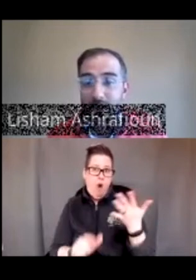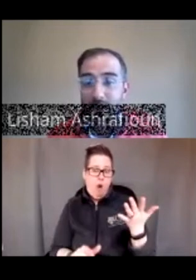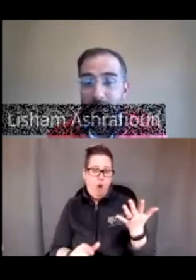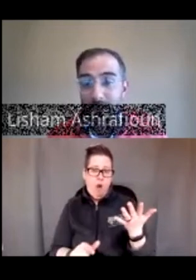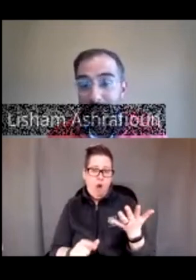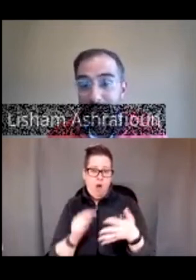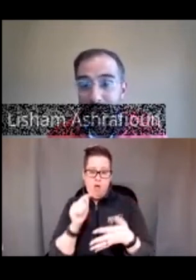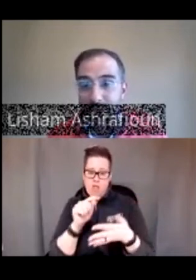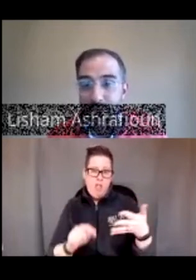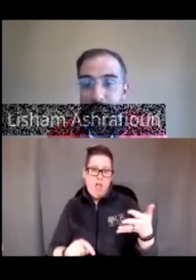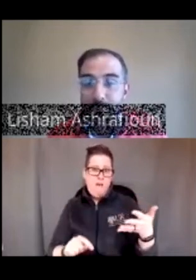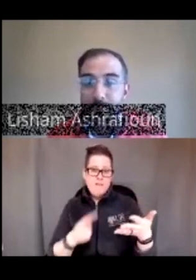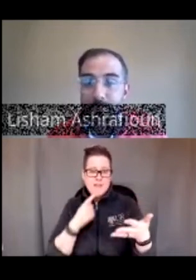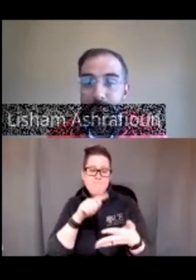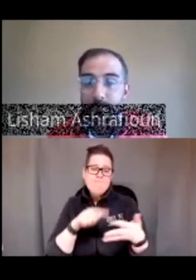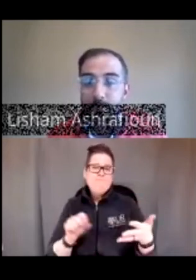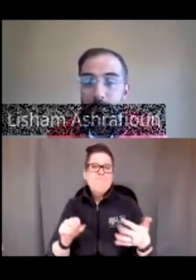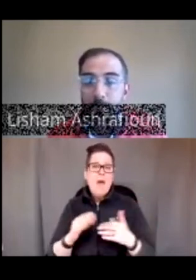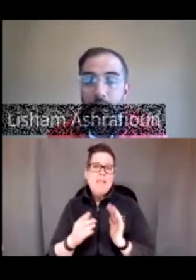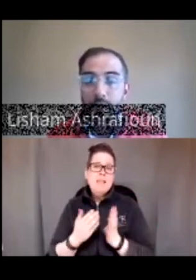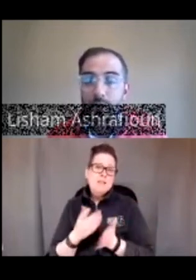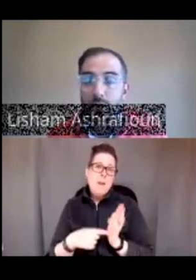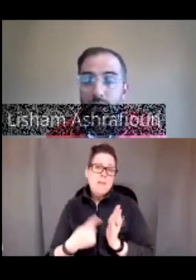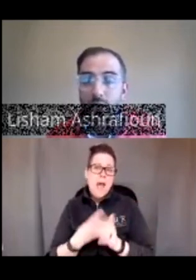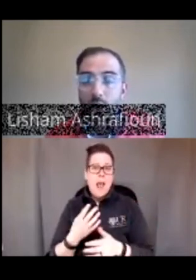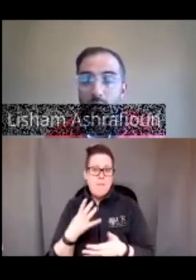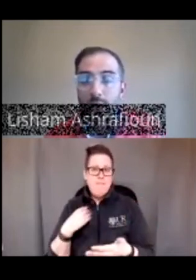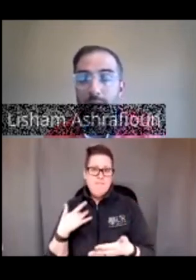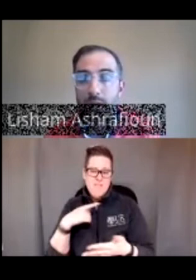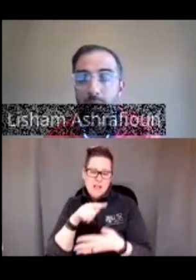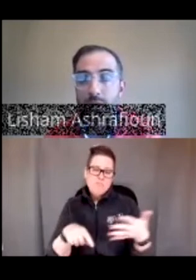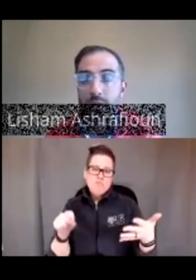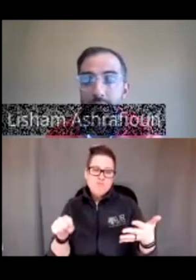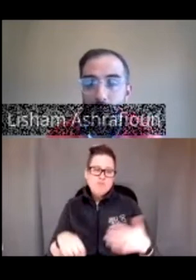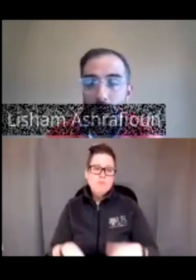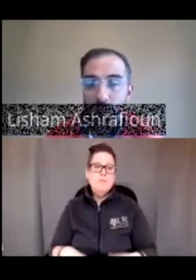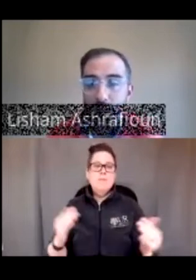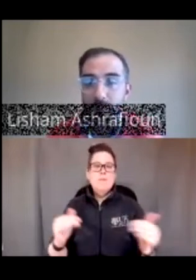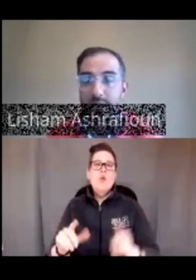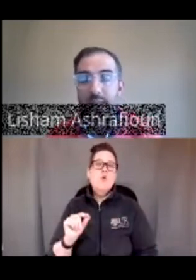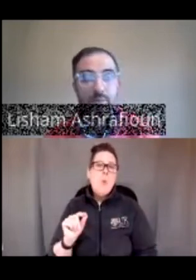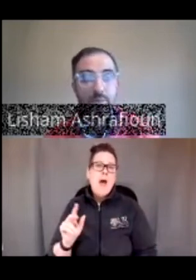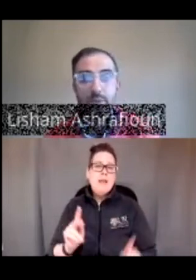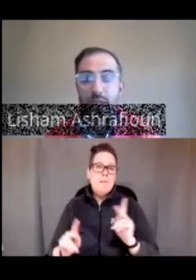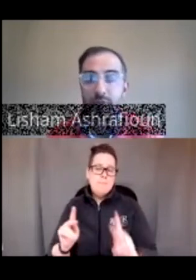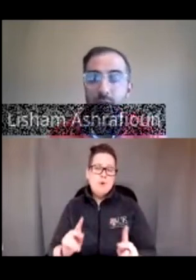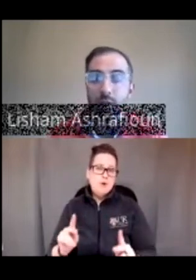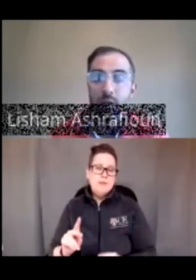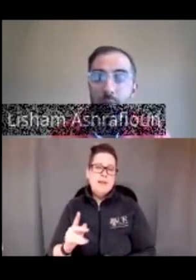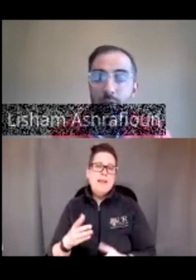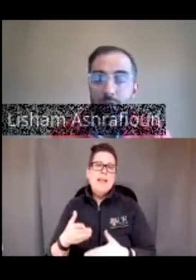least sometimes. And then we use the 12-item interpersonal needs questionnaire to assess